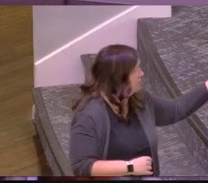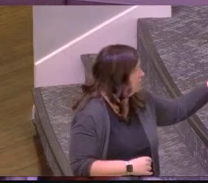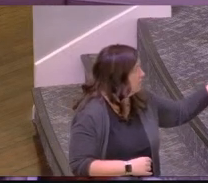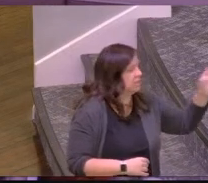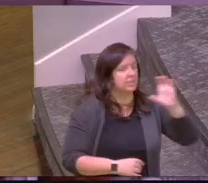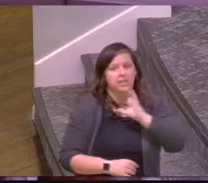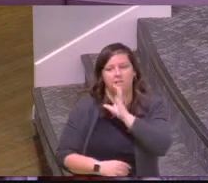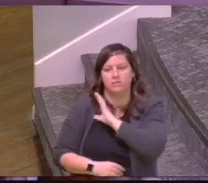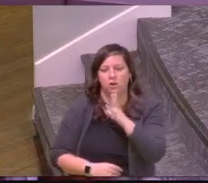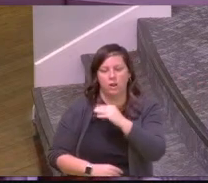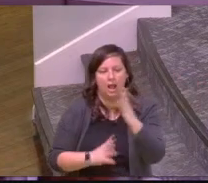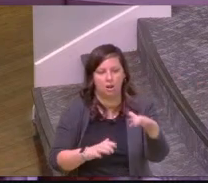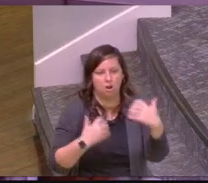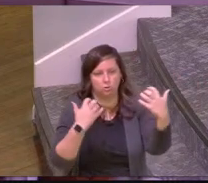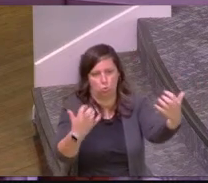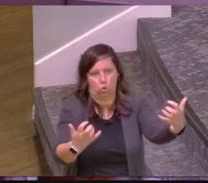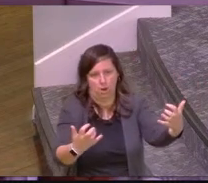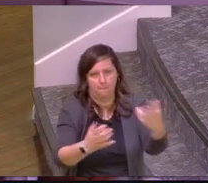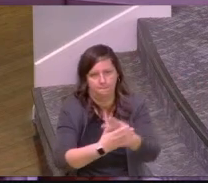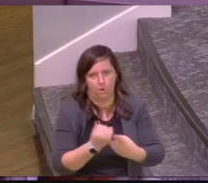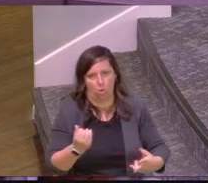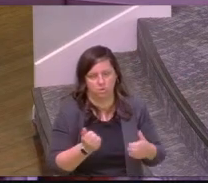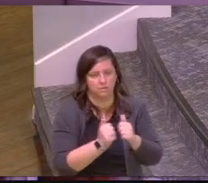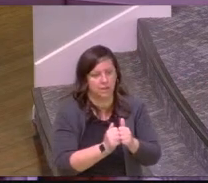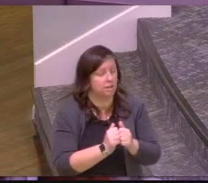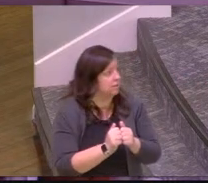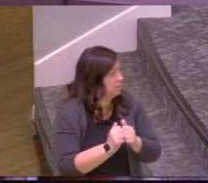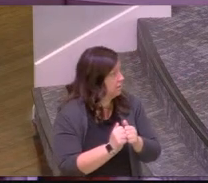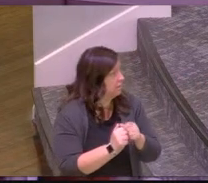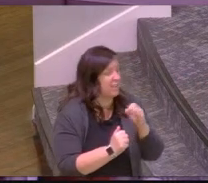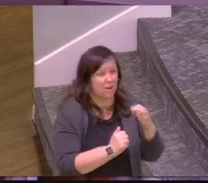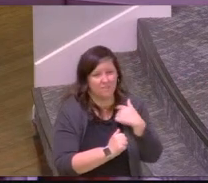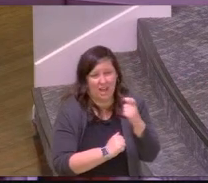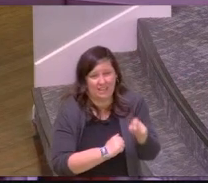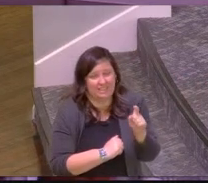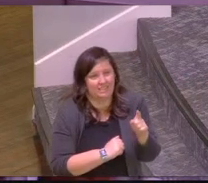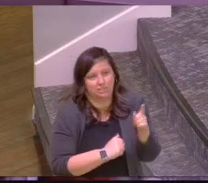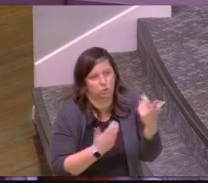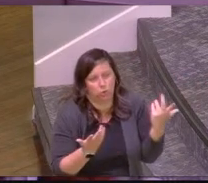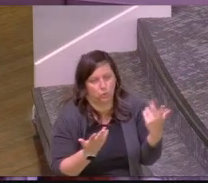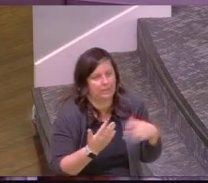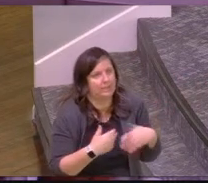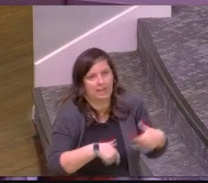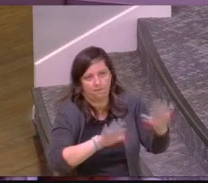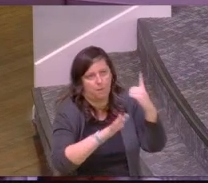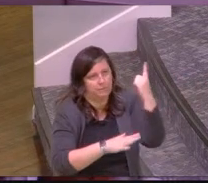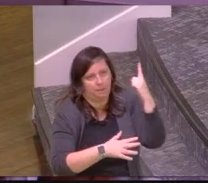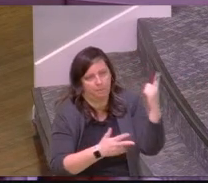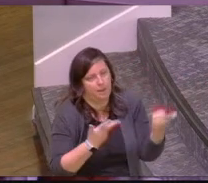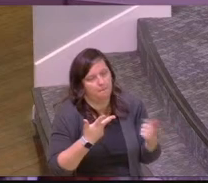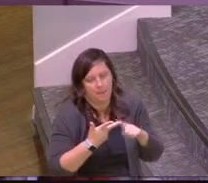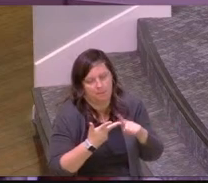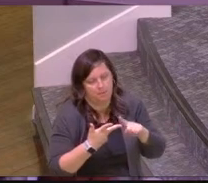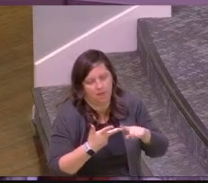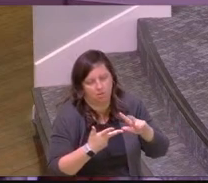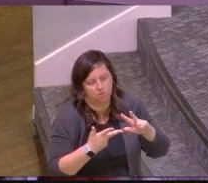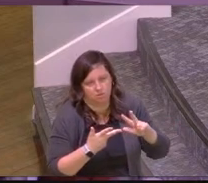The third building is cafeteria. Yeah, okay, all right. So yeah, I mean, if I had to sacrifice something, that might be the one. But my point is, this